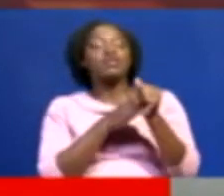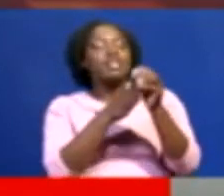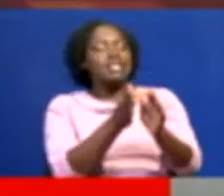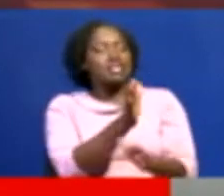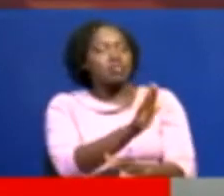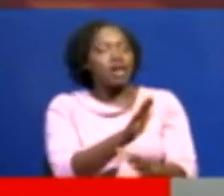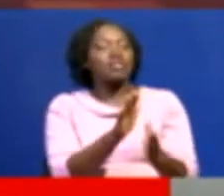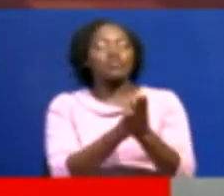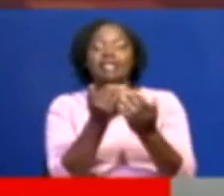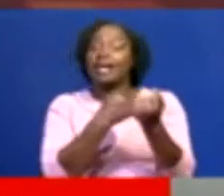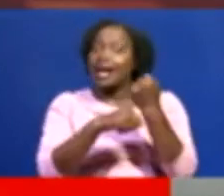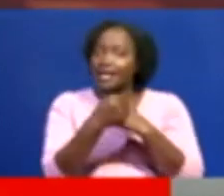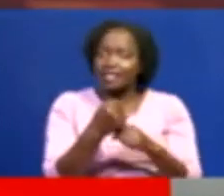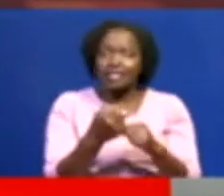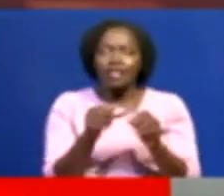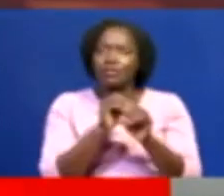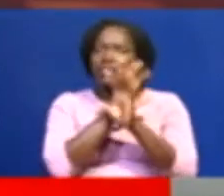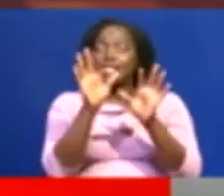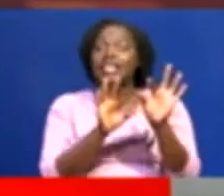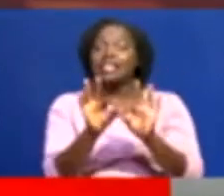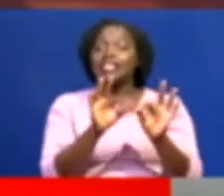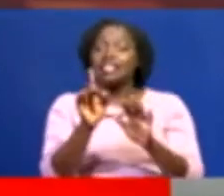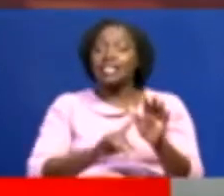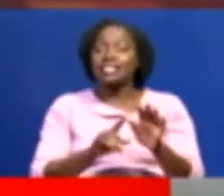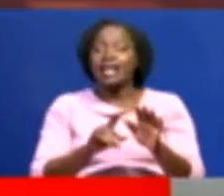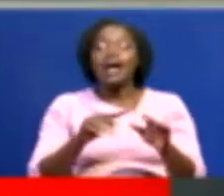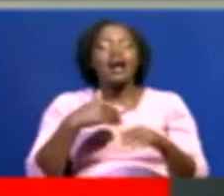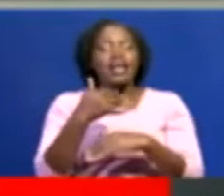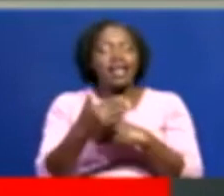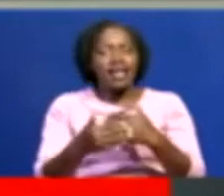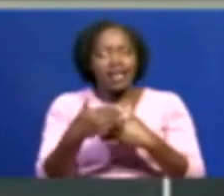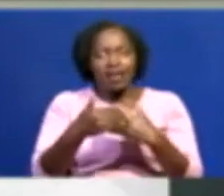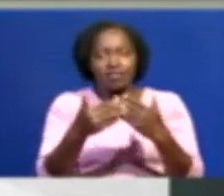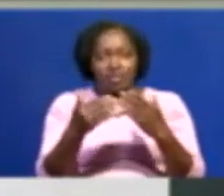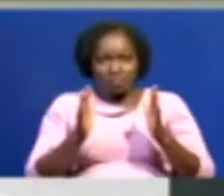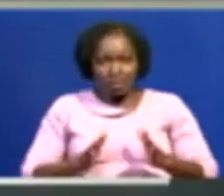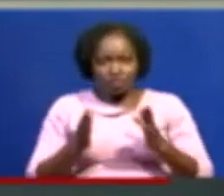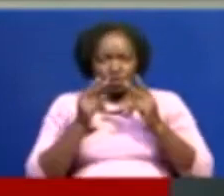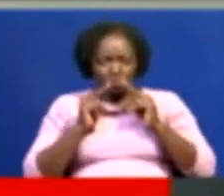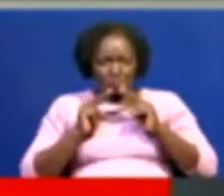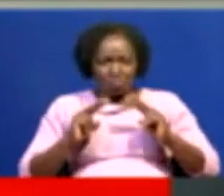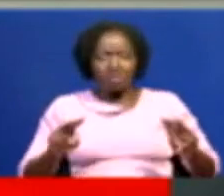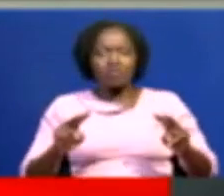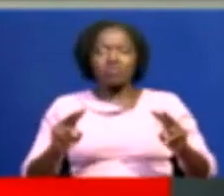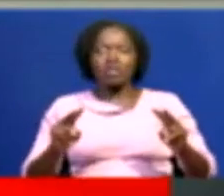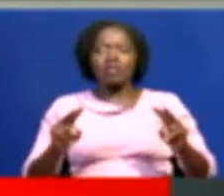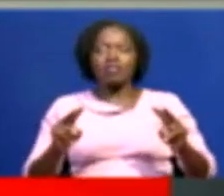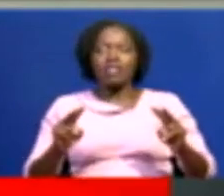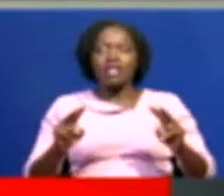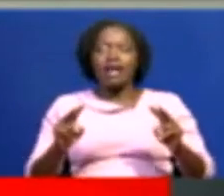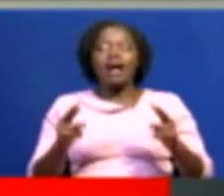back to that particular act, which clearly states that every person has a freedom to peaceably and unarmed to assemble